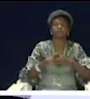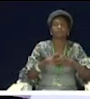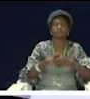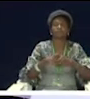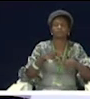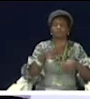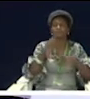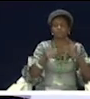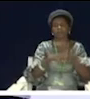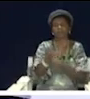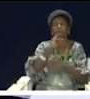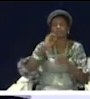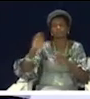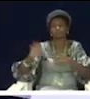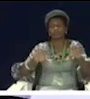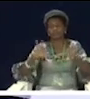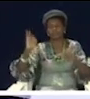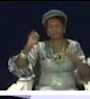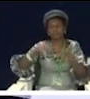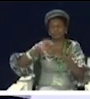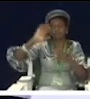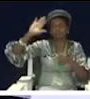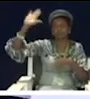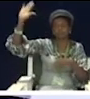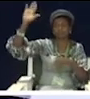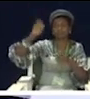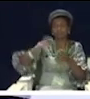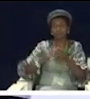When God is doing things his own way,